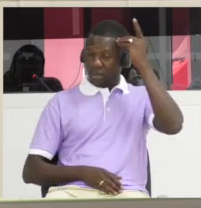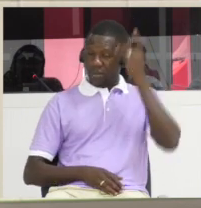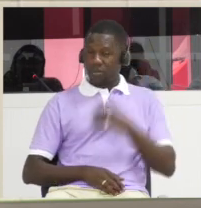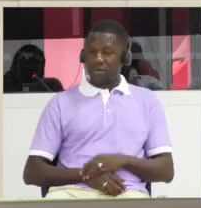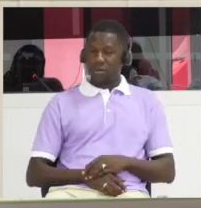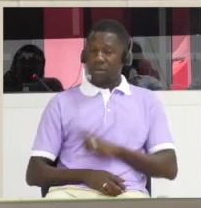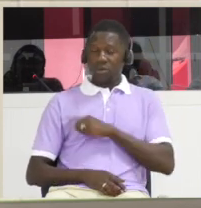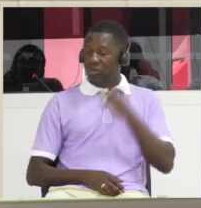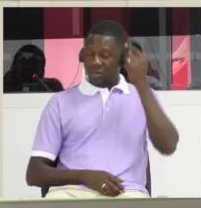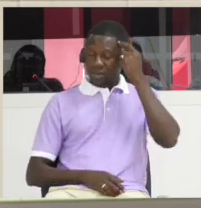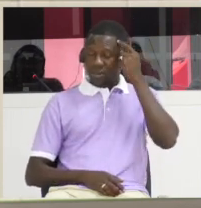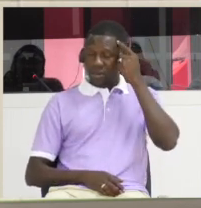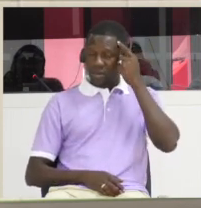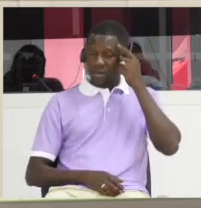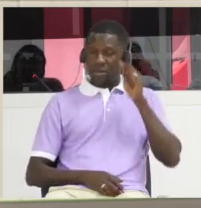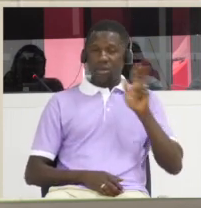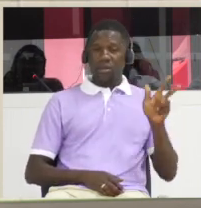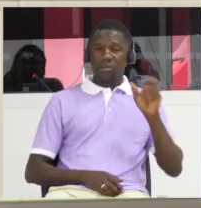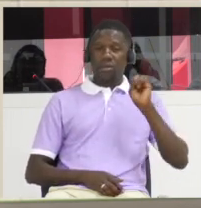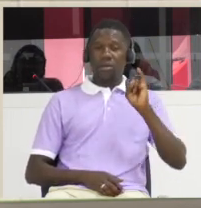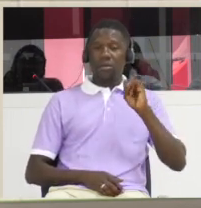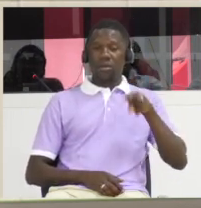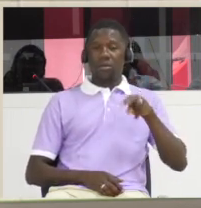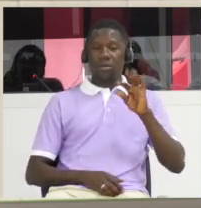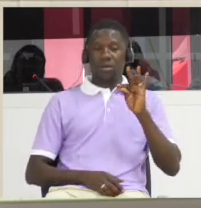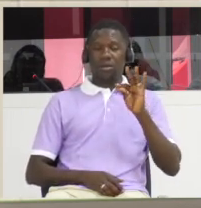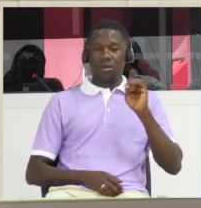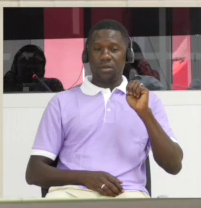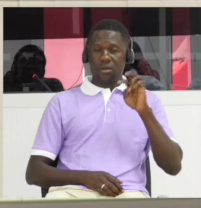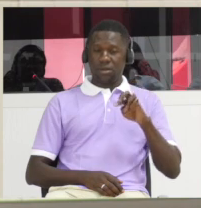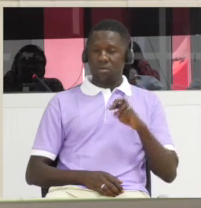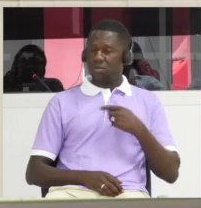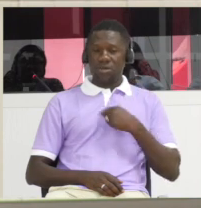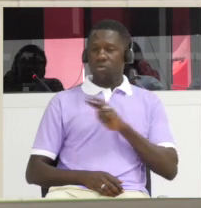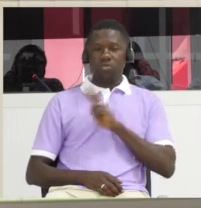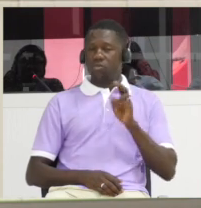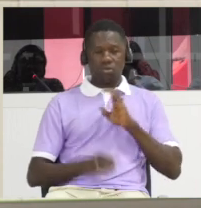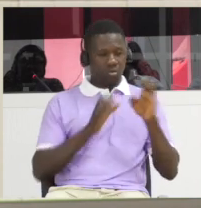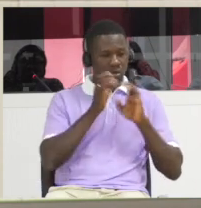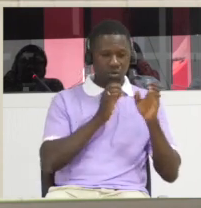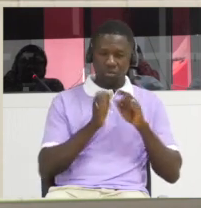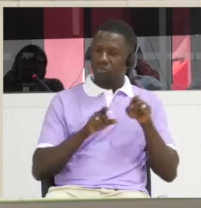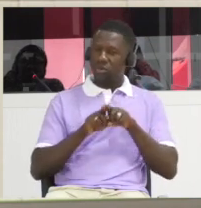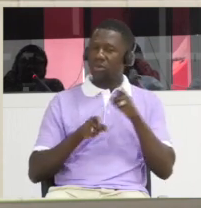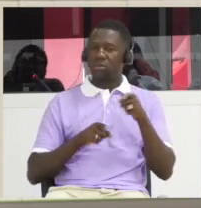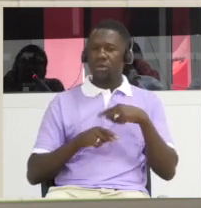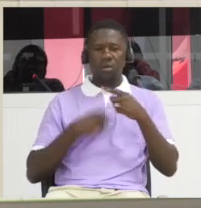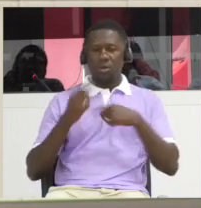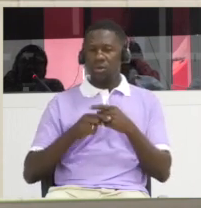Andrew Winter would, I would not communicate with Andrew Winter on matters relating to the exercise.